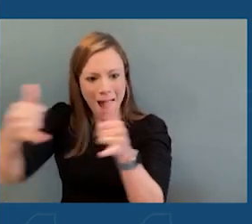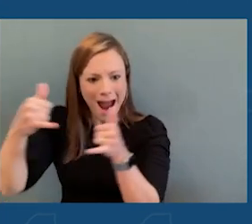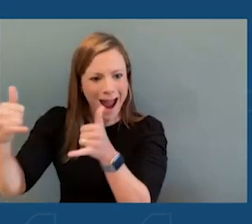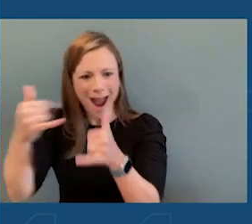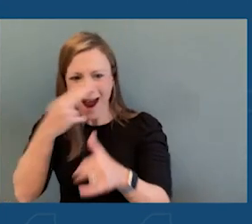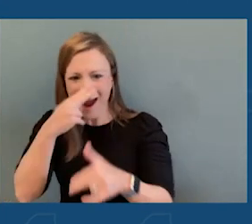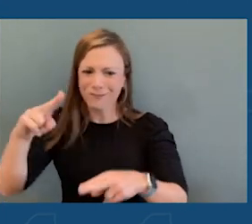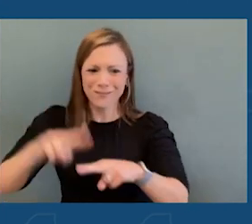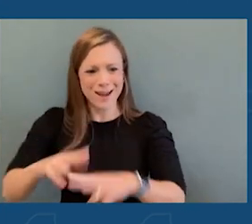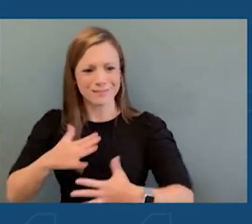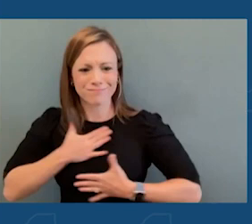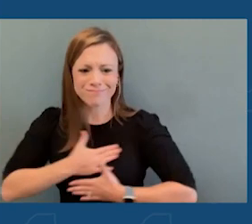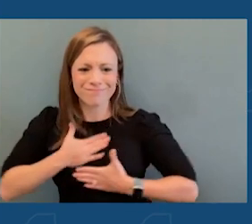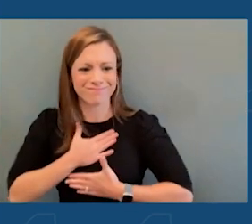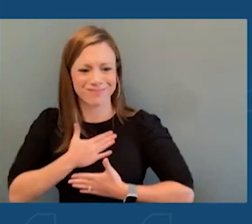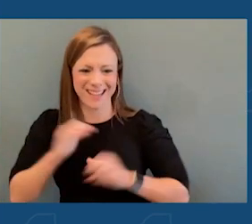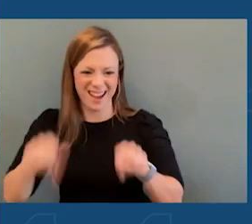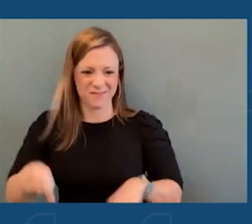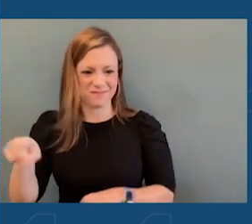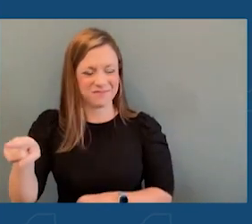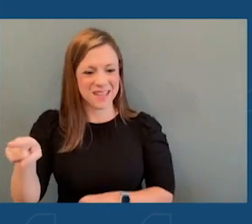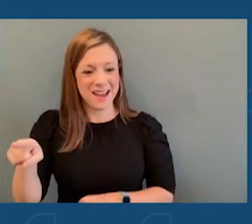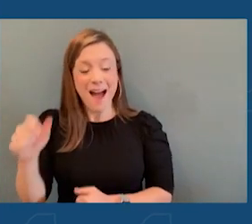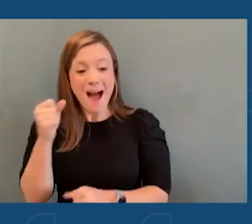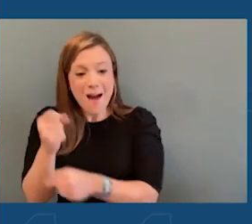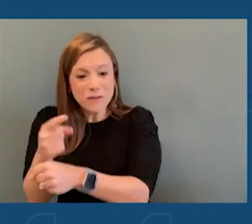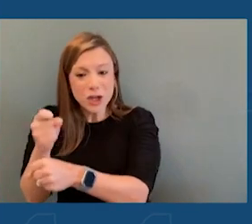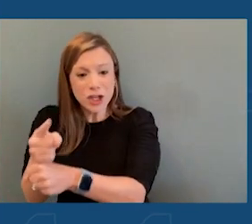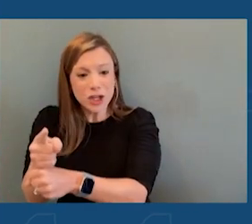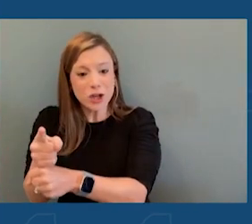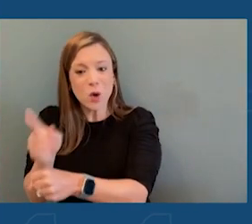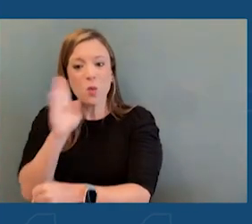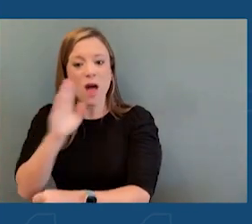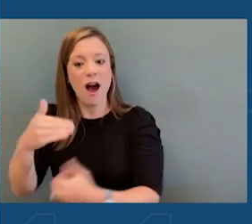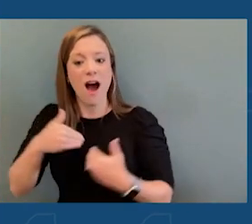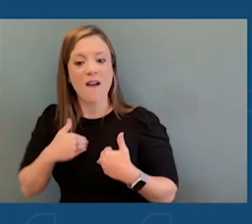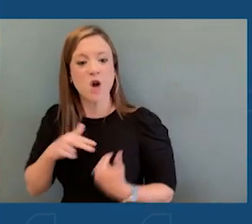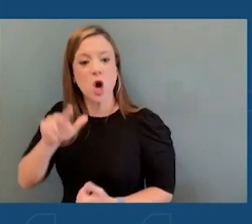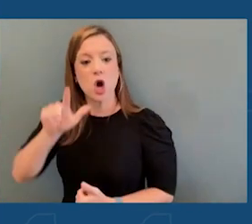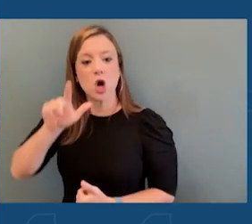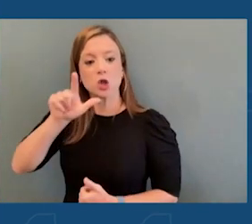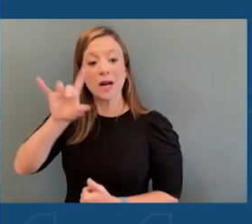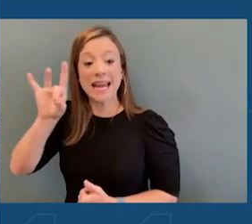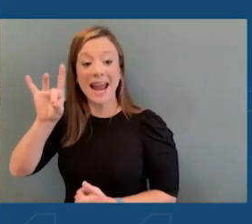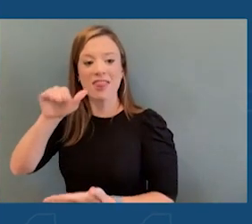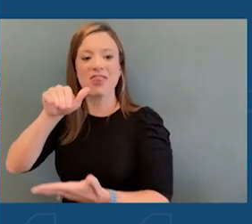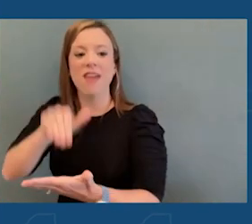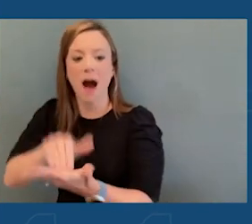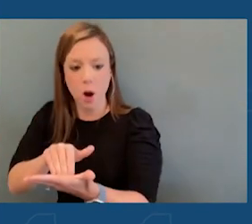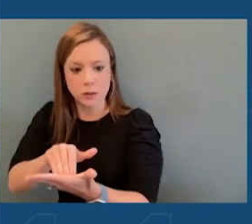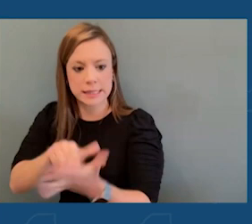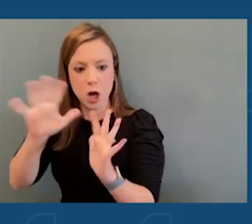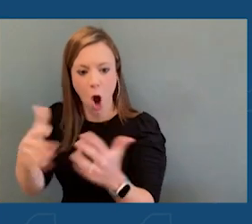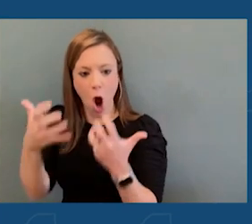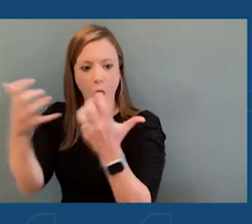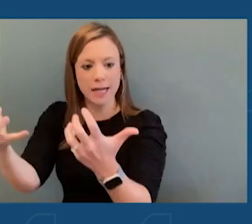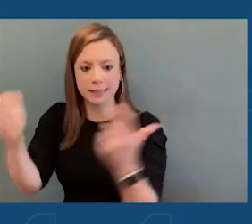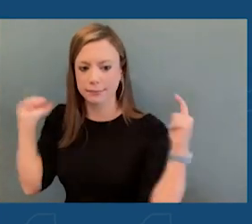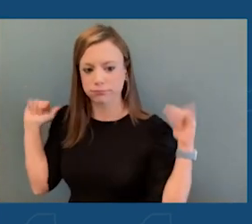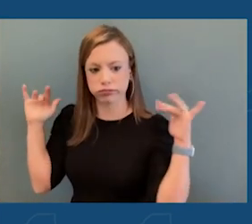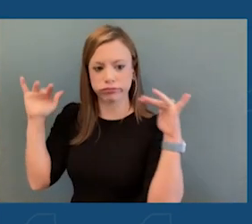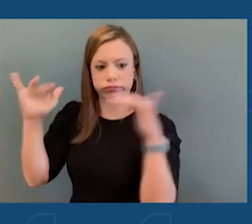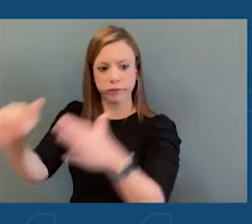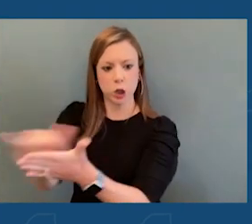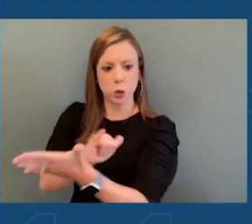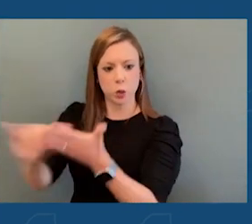year, we anticipate that the People's Theater will welcome 28,000 audiences from across New York City and